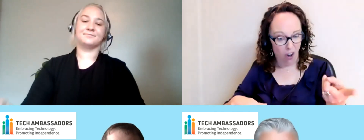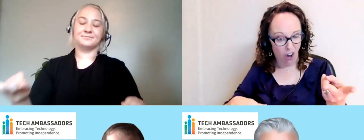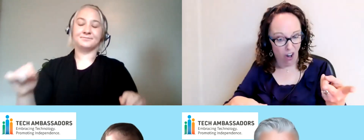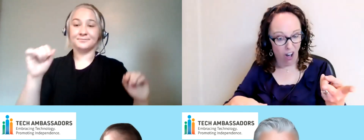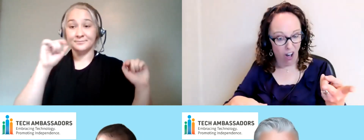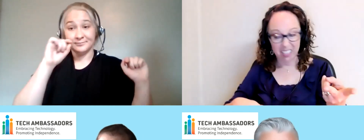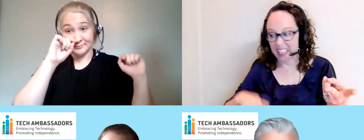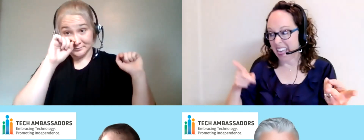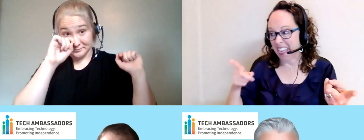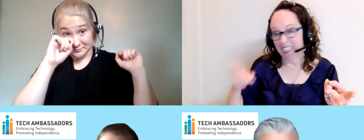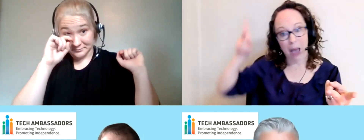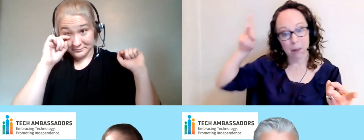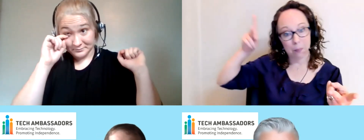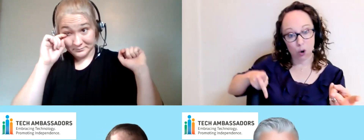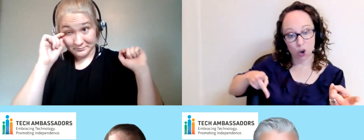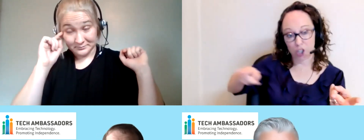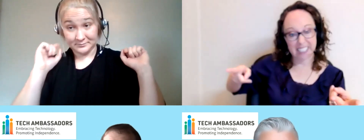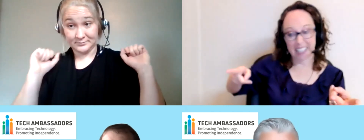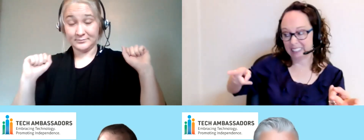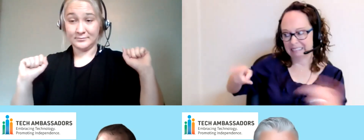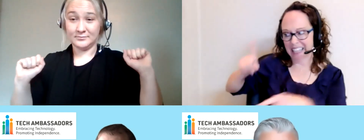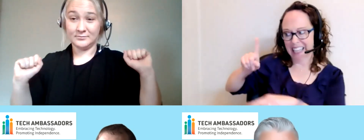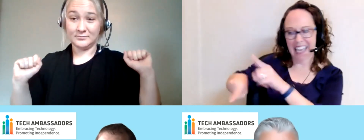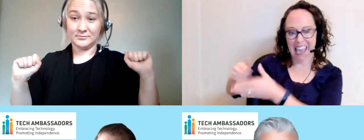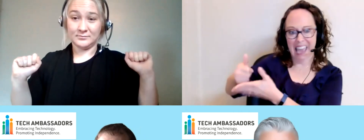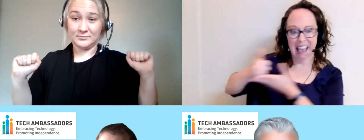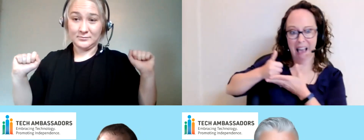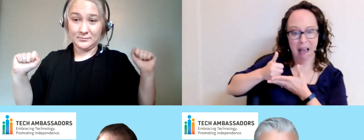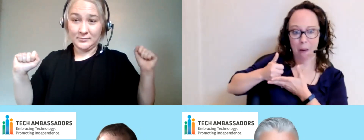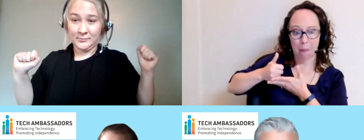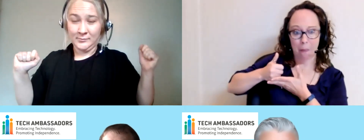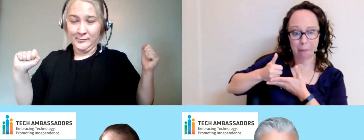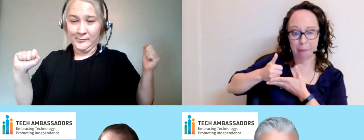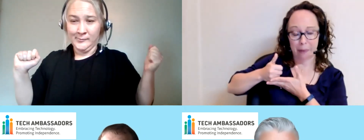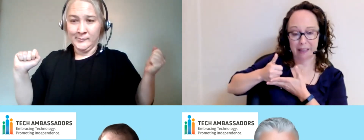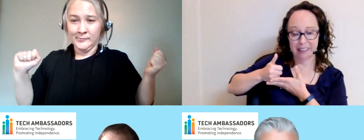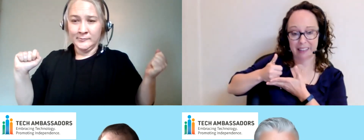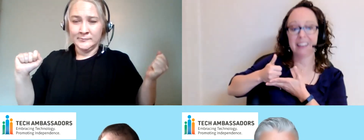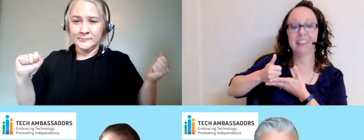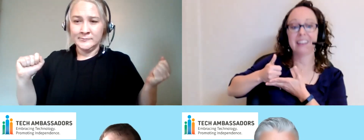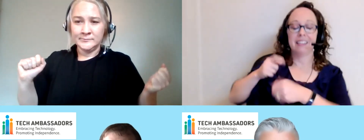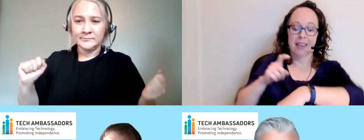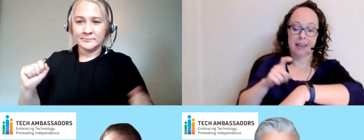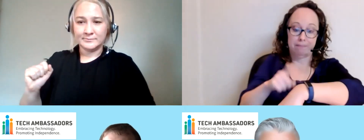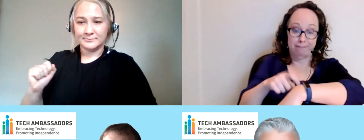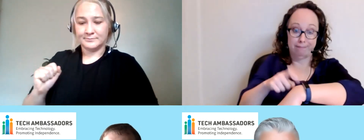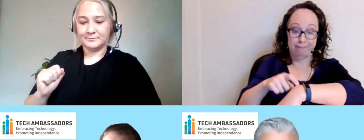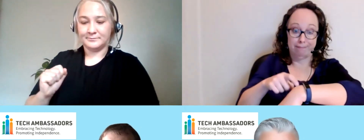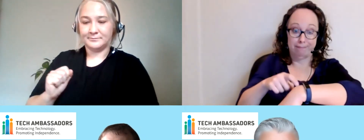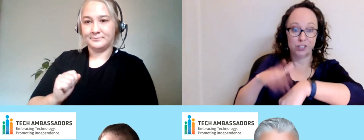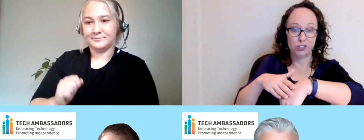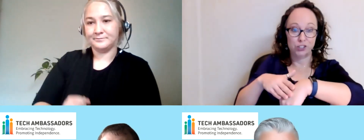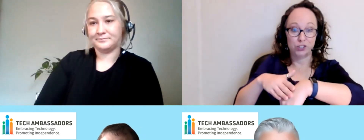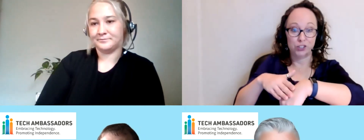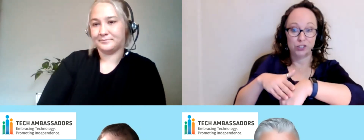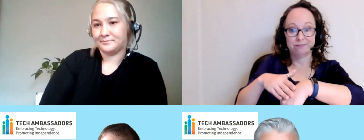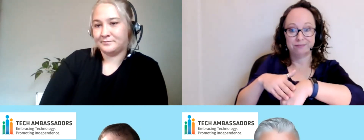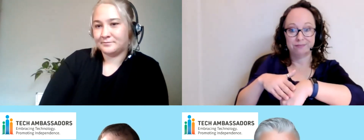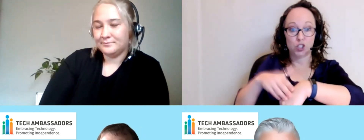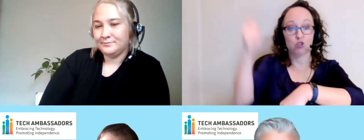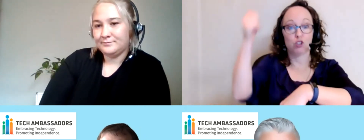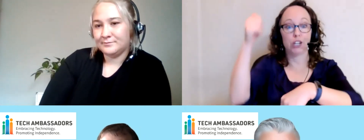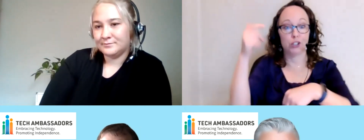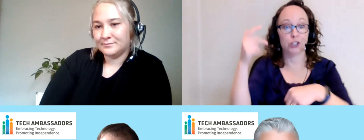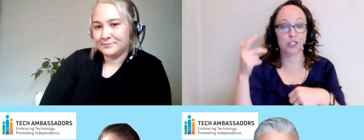person I'm with couldn't help me up, that would trigger like my